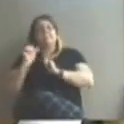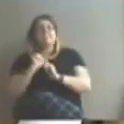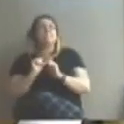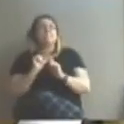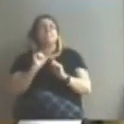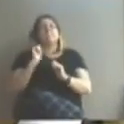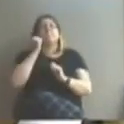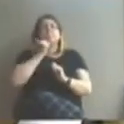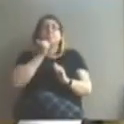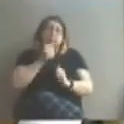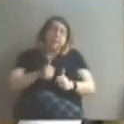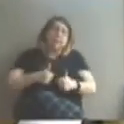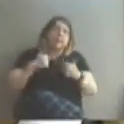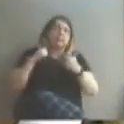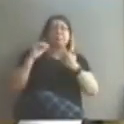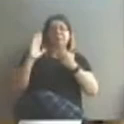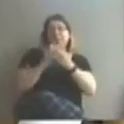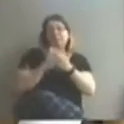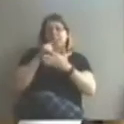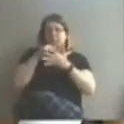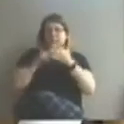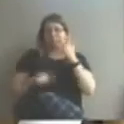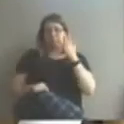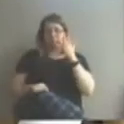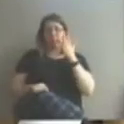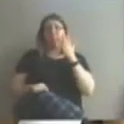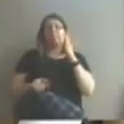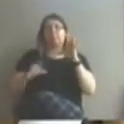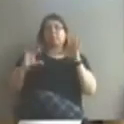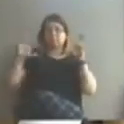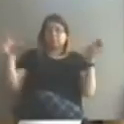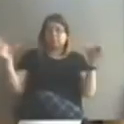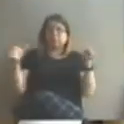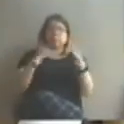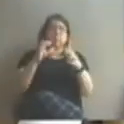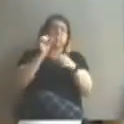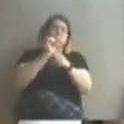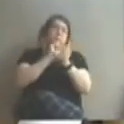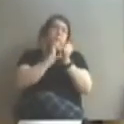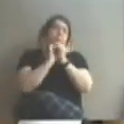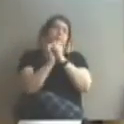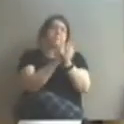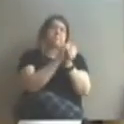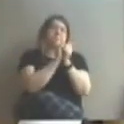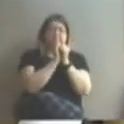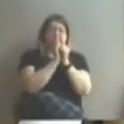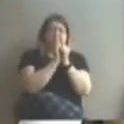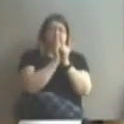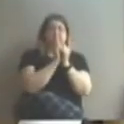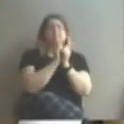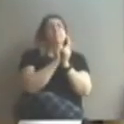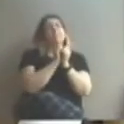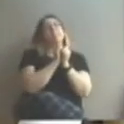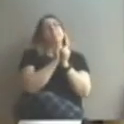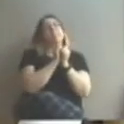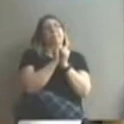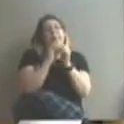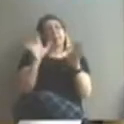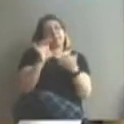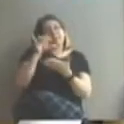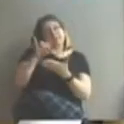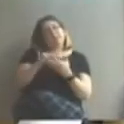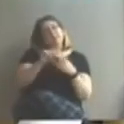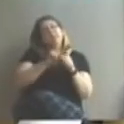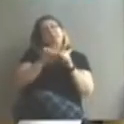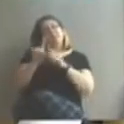living, it is music, et cetera. So it's bringing them together to work collaboratively. So in doing that, that's also